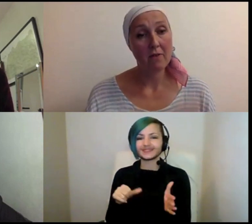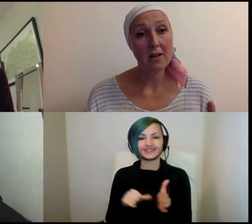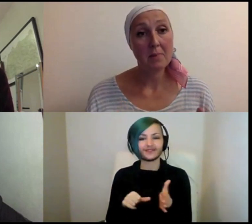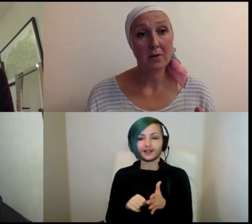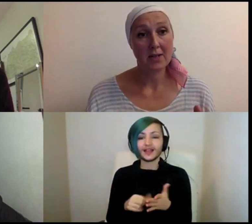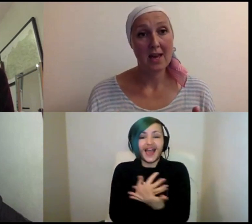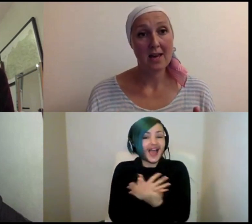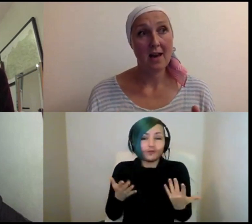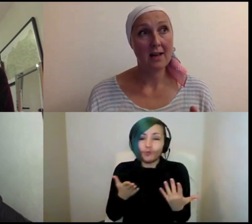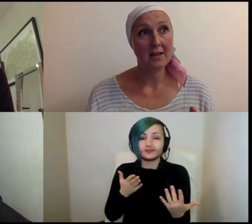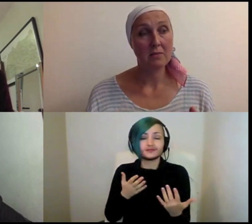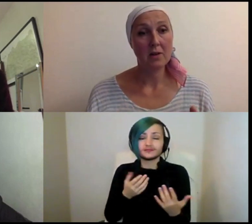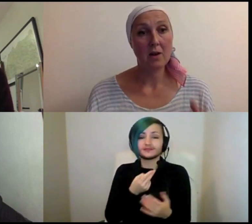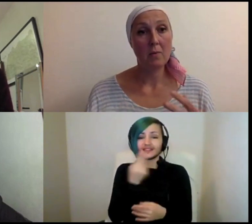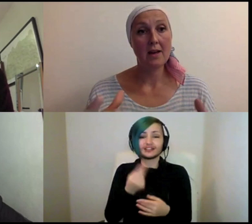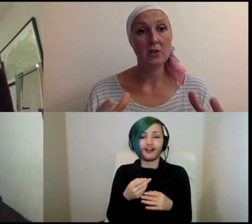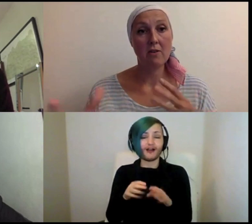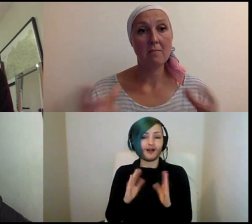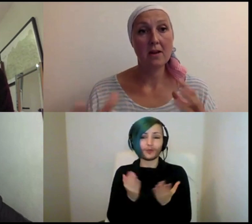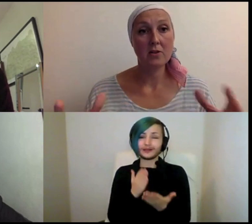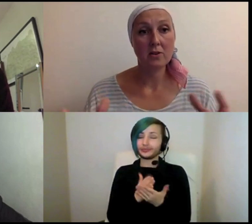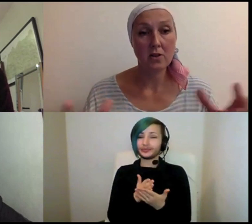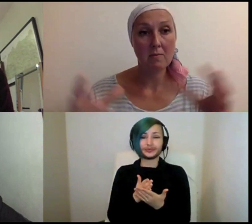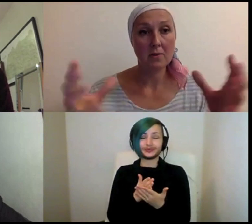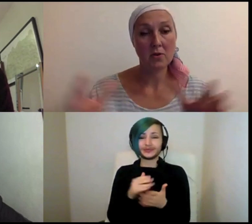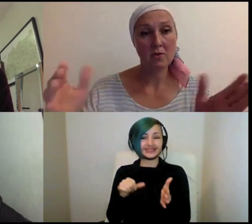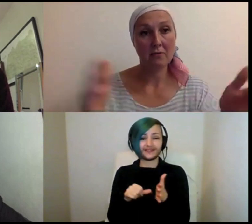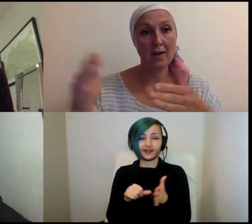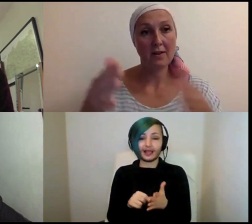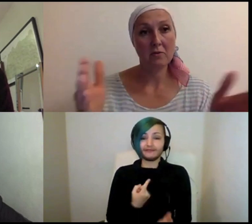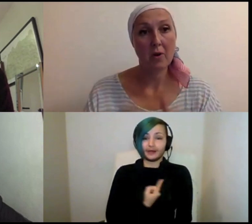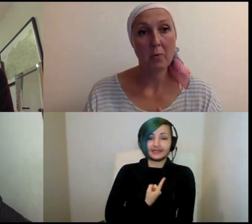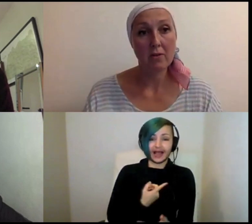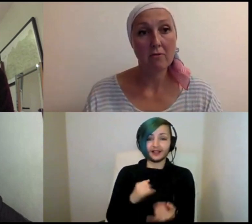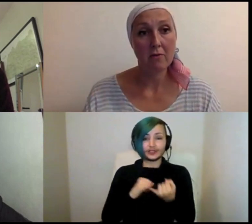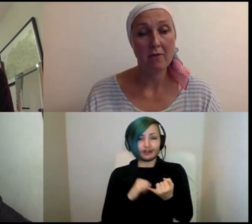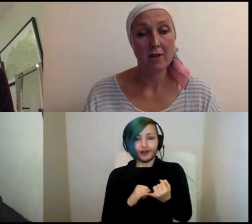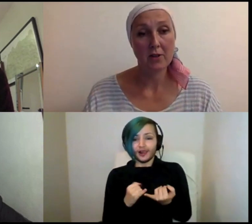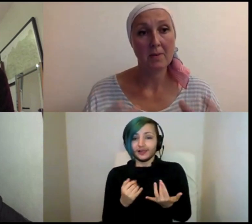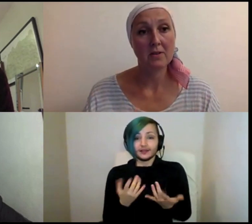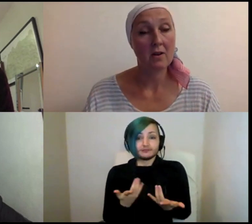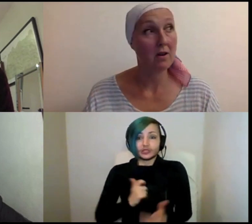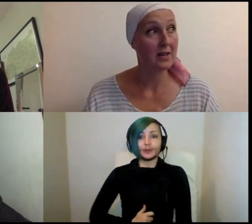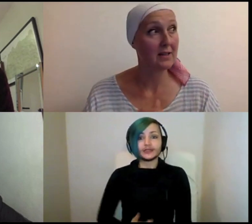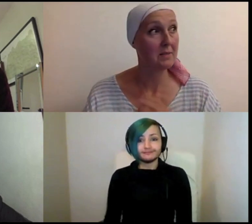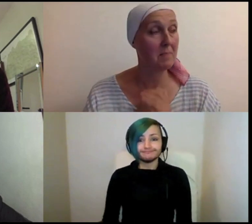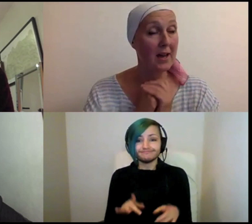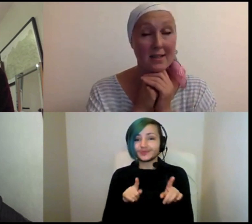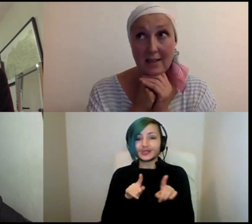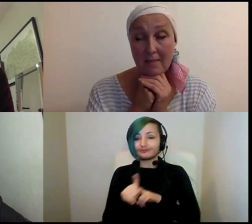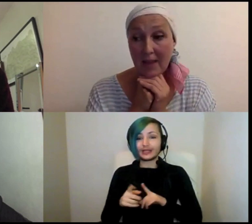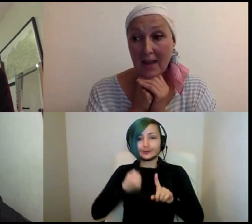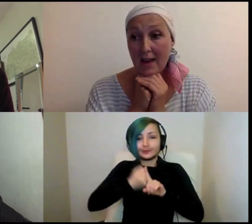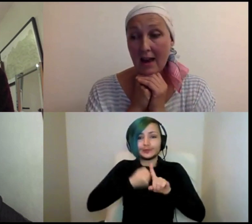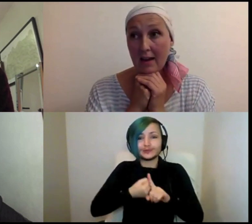for anybody. And, you know, Sheryll and me are just humans trying to find the right way through for ActionSpace and our artists. But